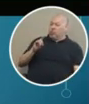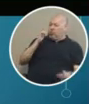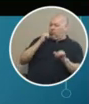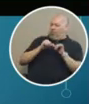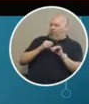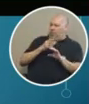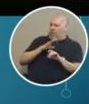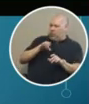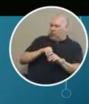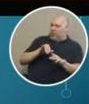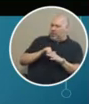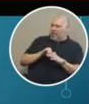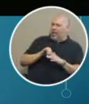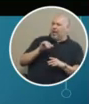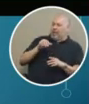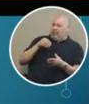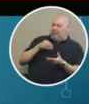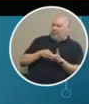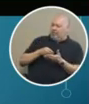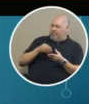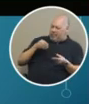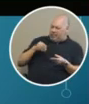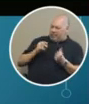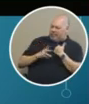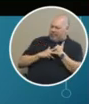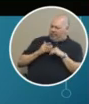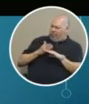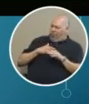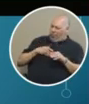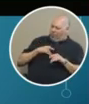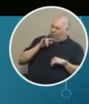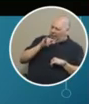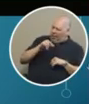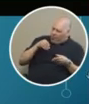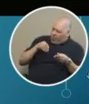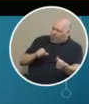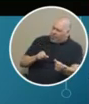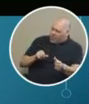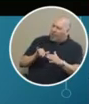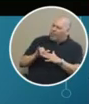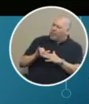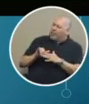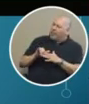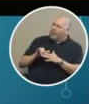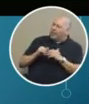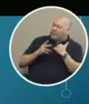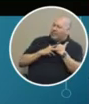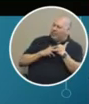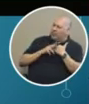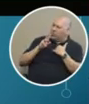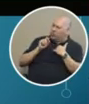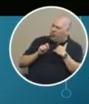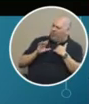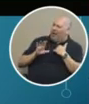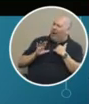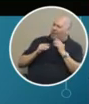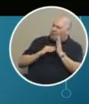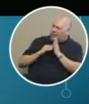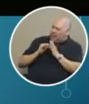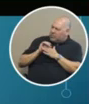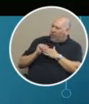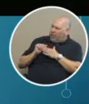remember, included in that was a refunding for the airport as well. And so with that refunding, it netted about a savings of 2.5